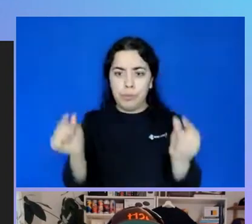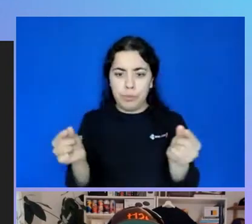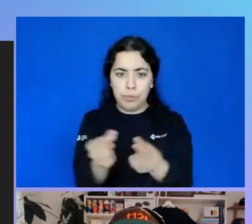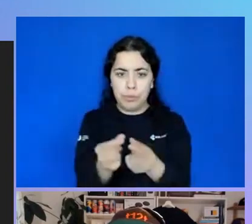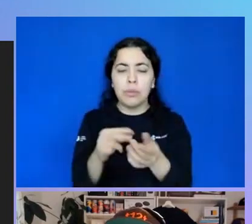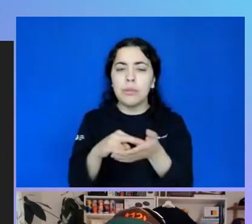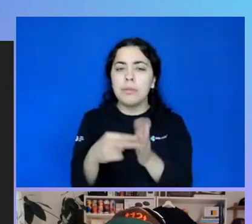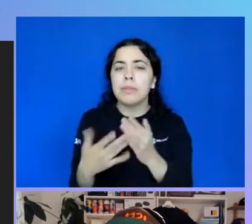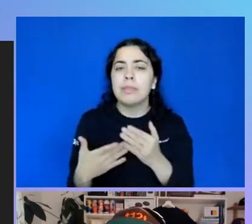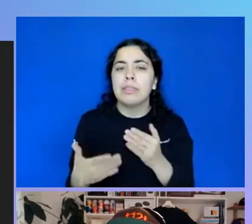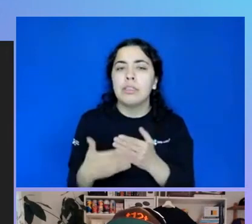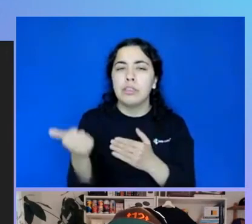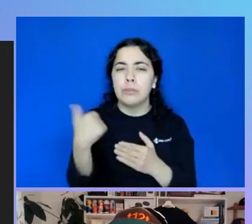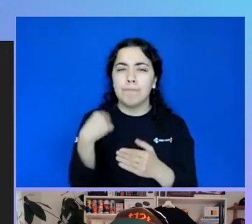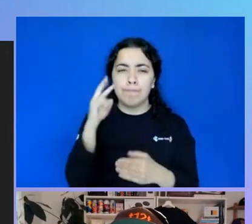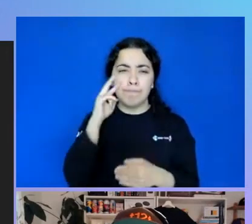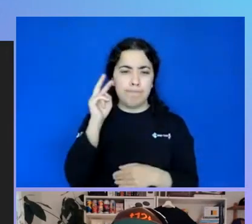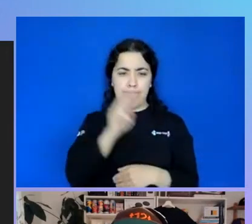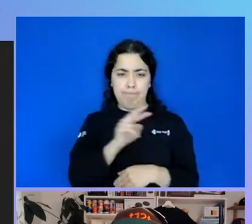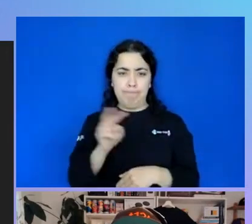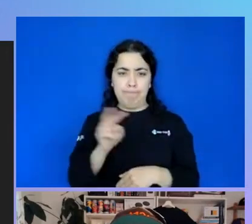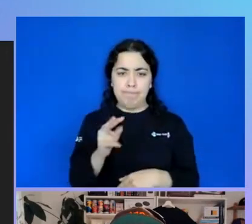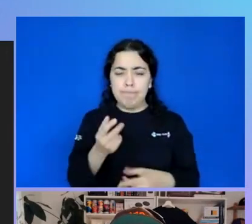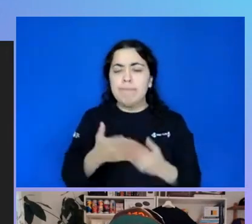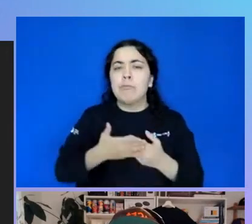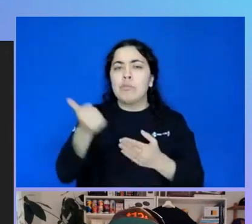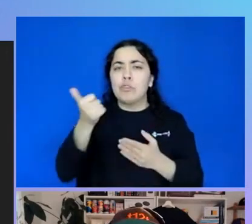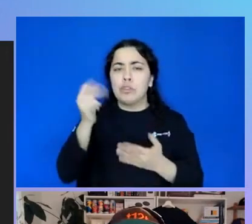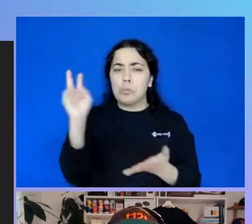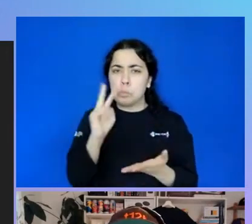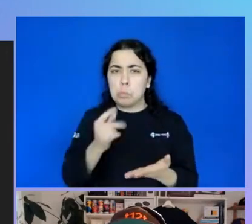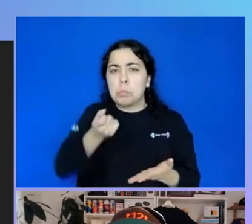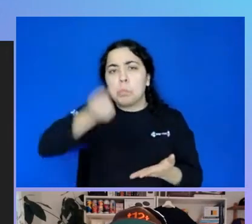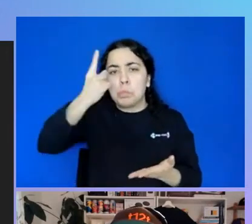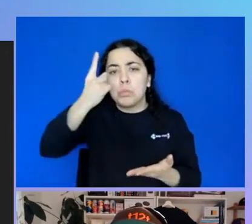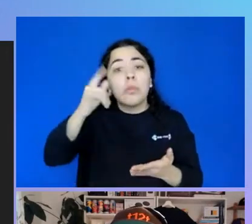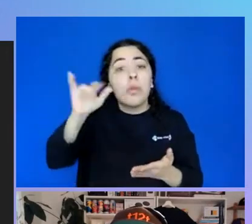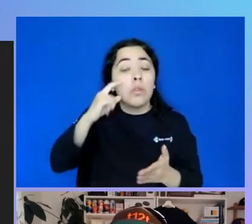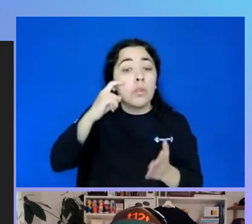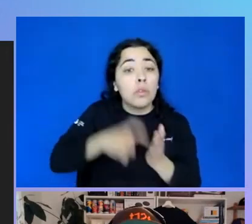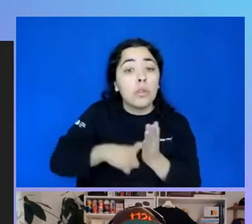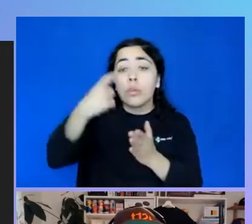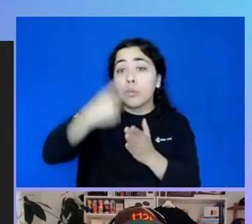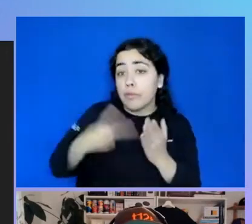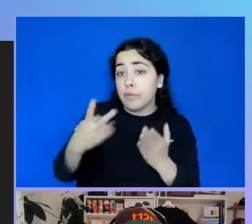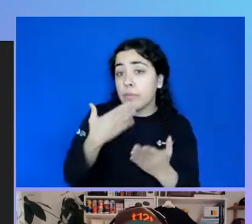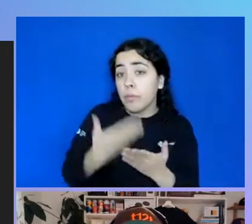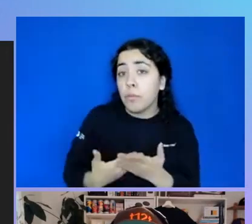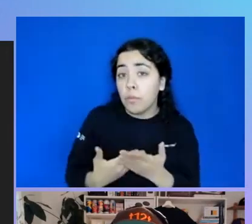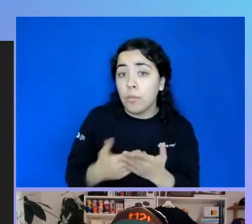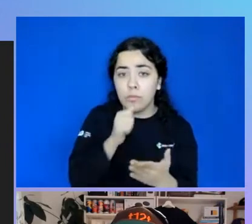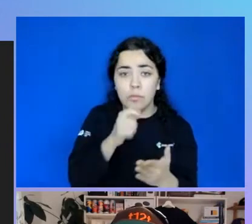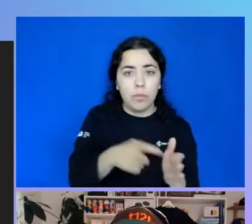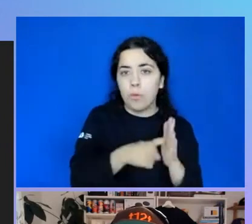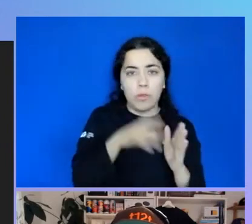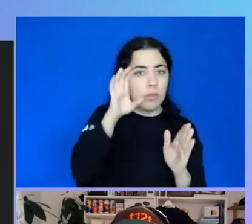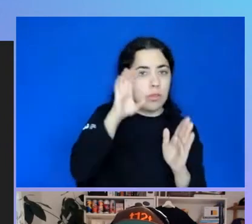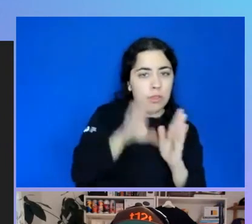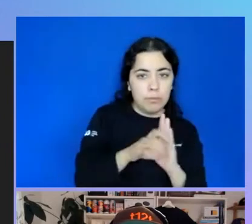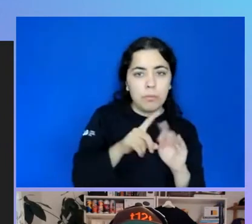to digest, really. And you can also see the pricing very well without the images.